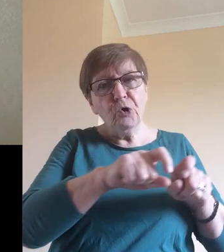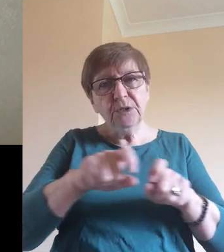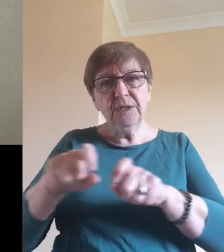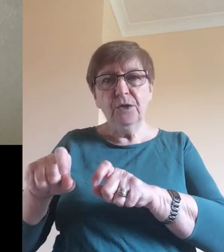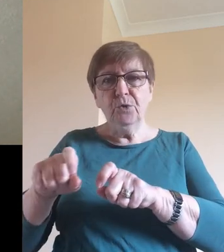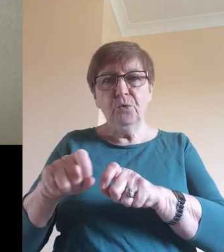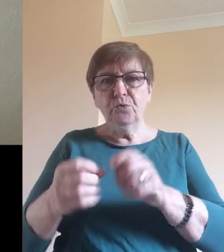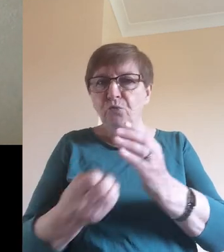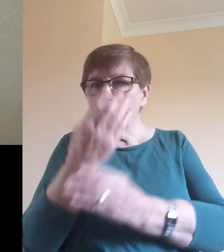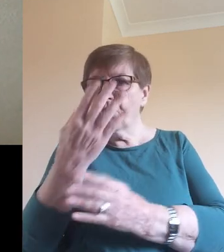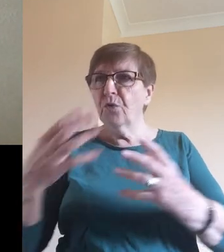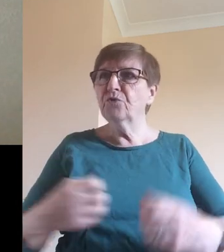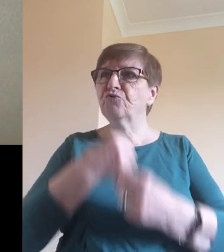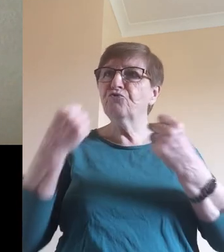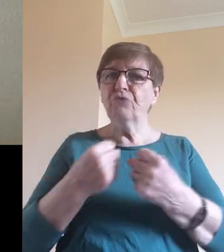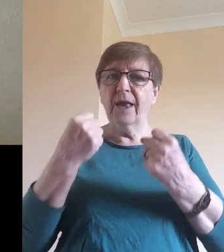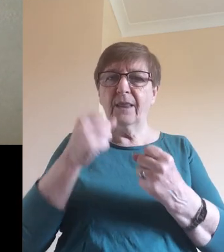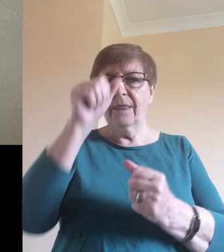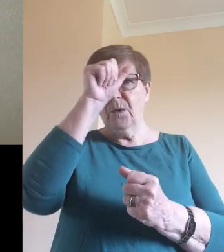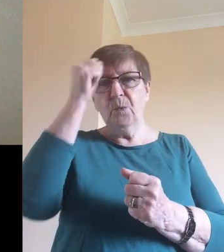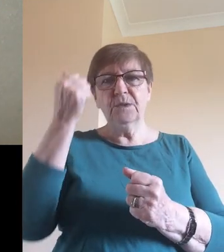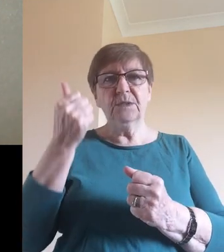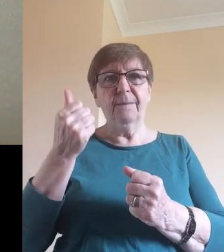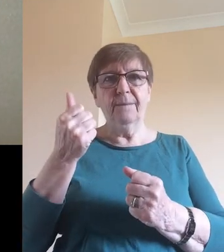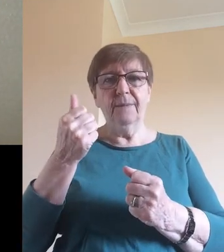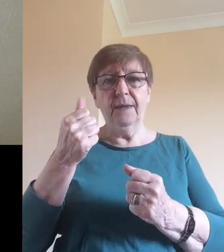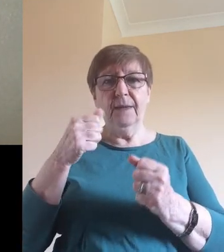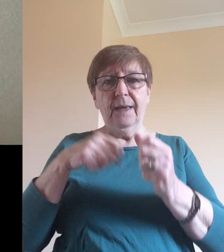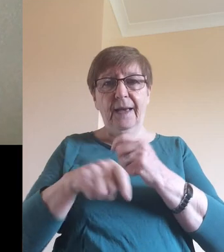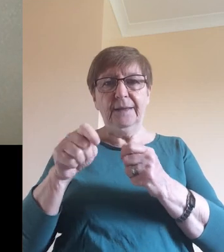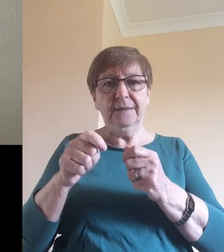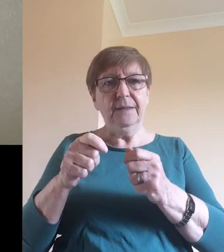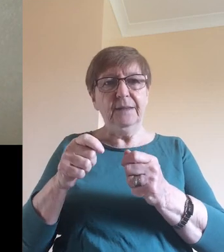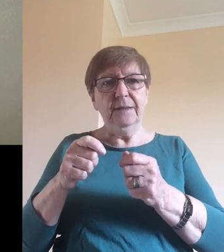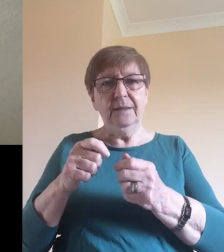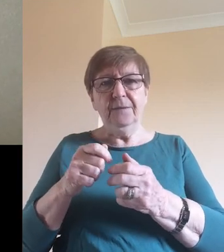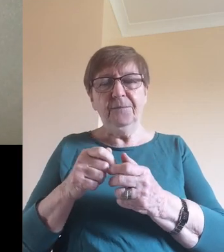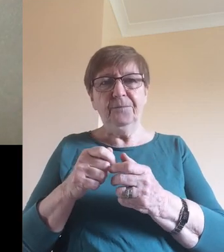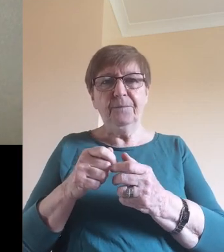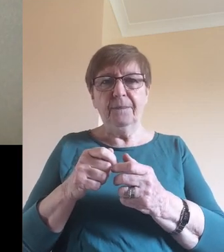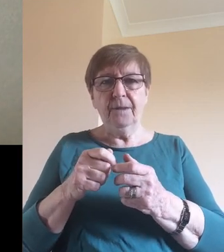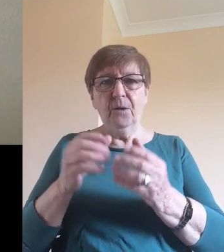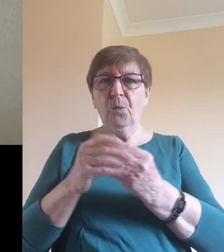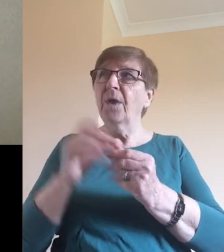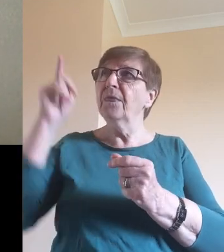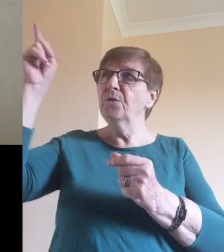to grow in strength and in wisdom and in favour with man and with